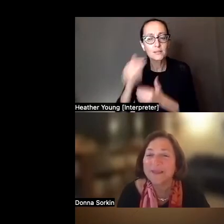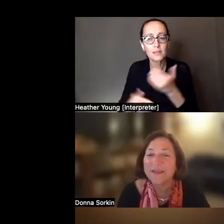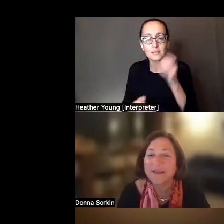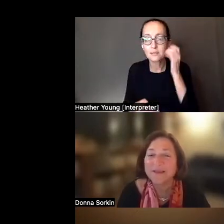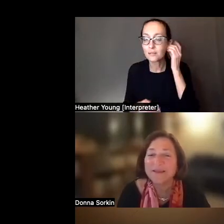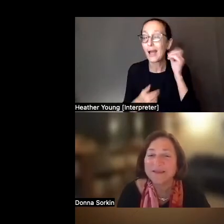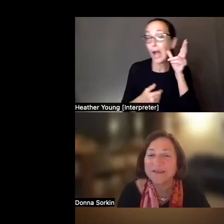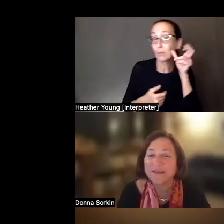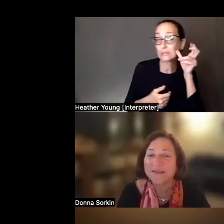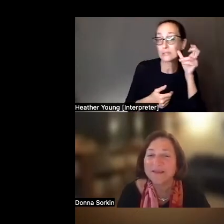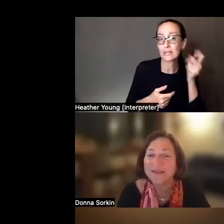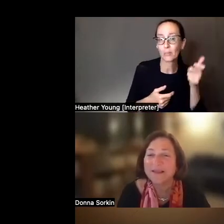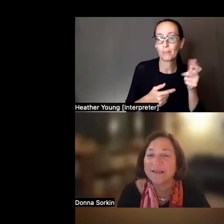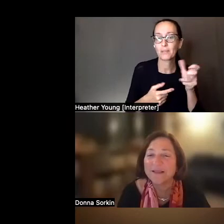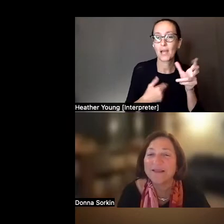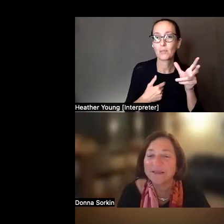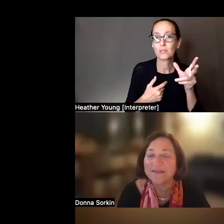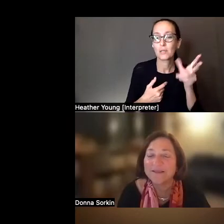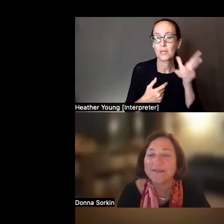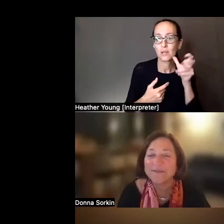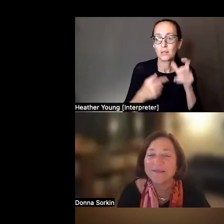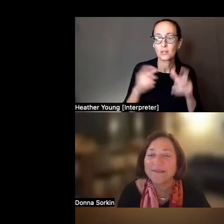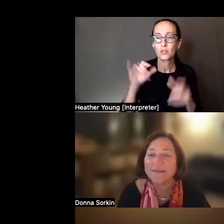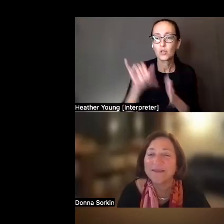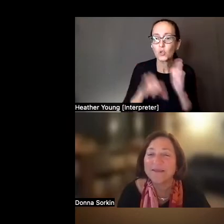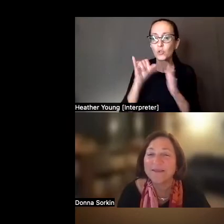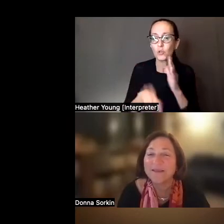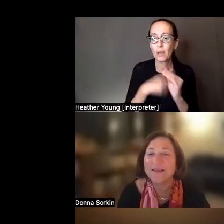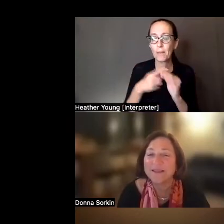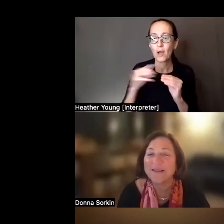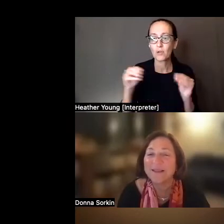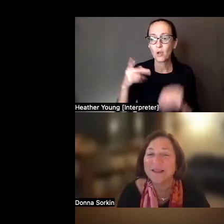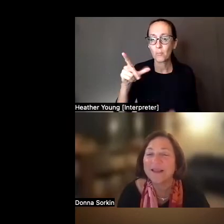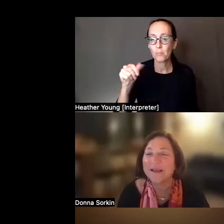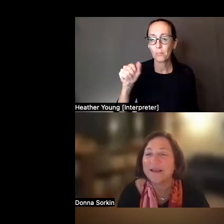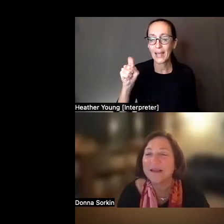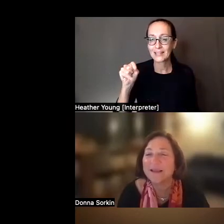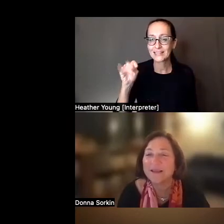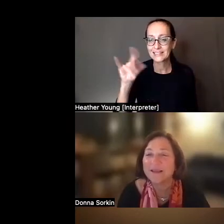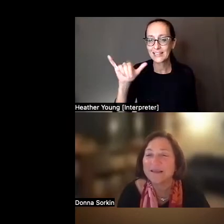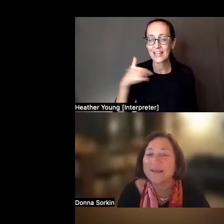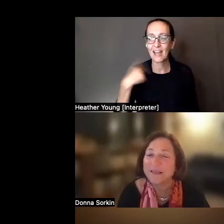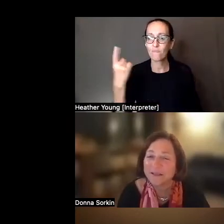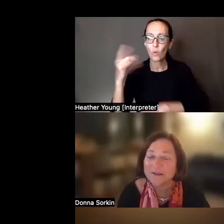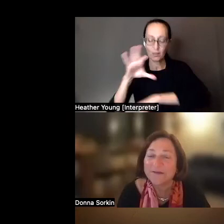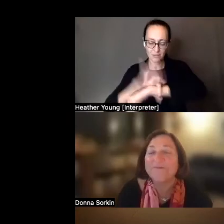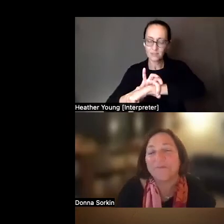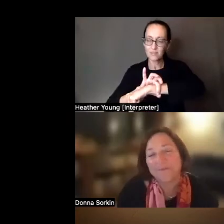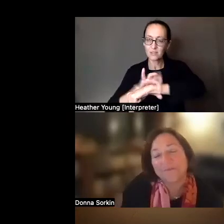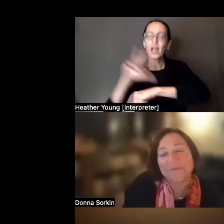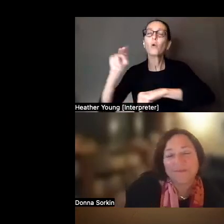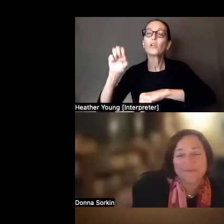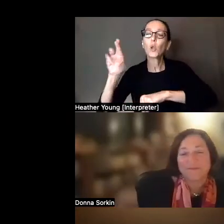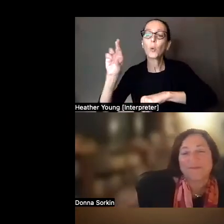a YouTube video today about neuroplasticity, and there's a device that goes on the wrist that some neuroscientist